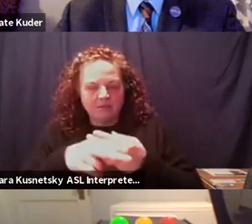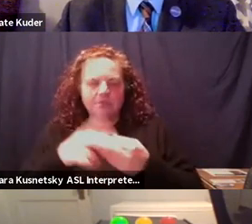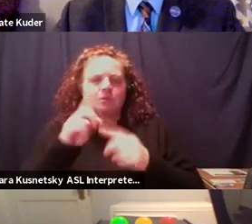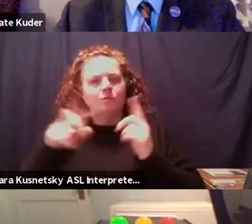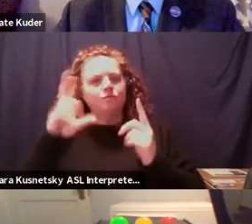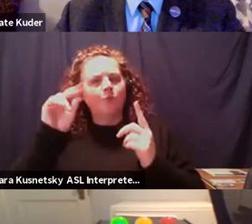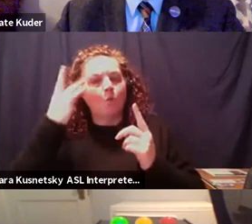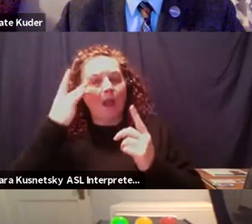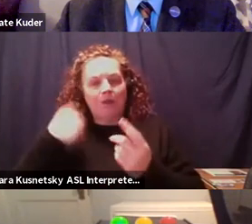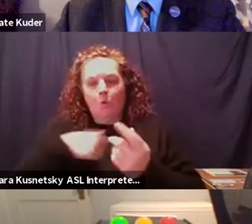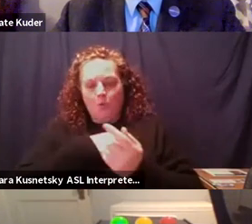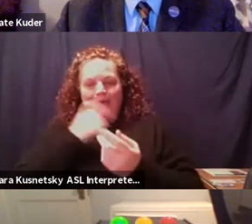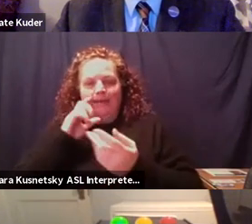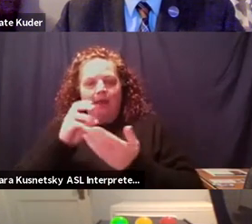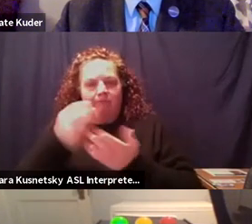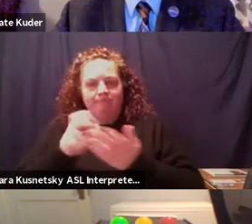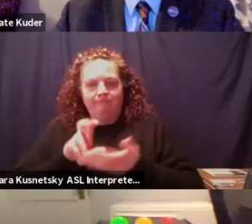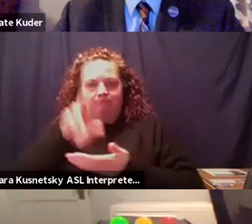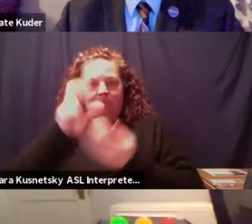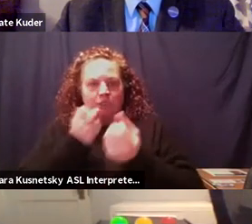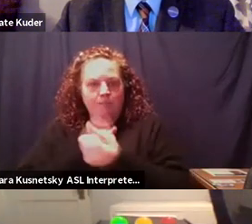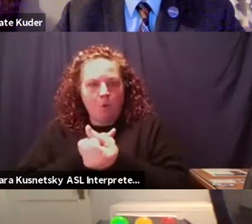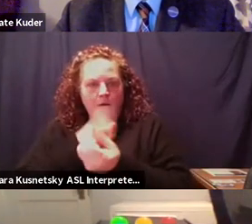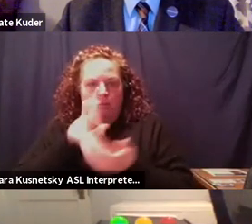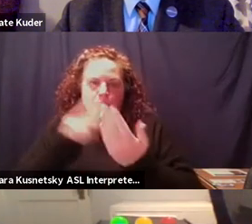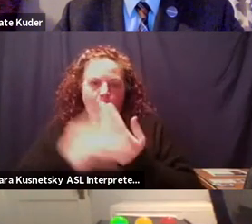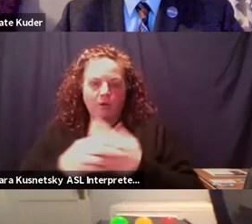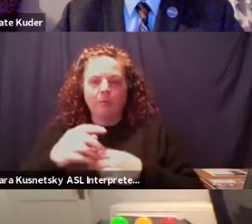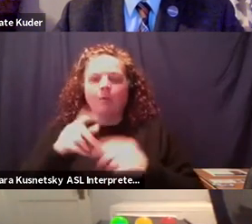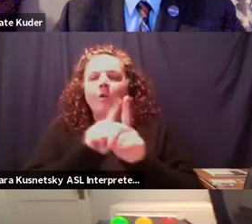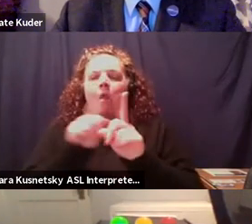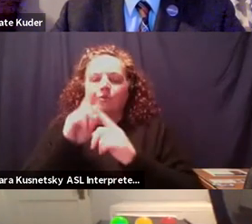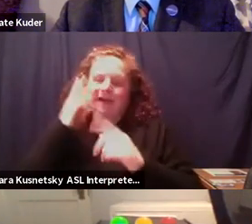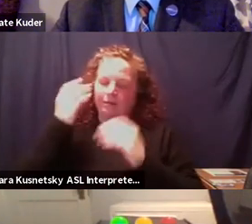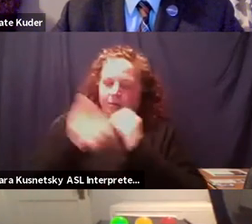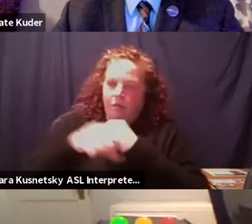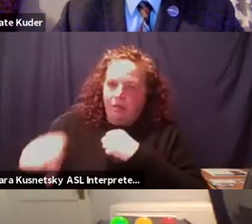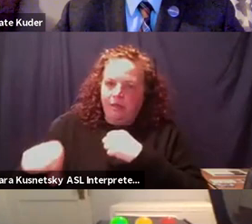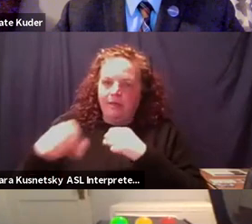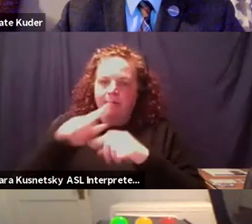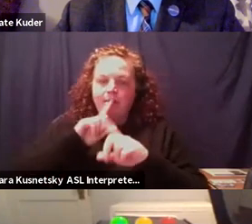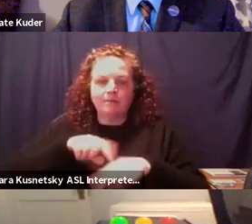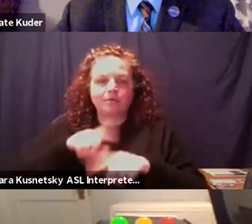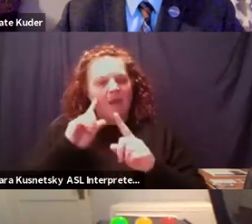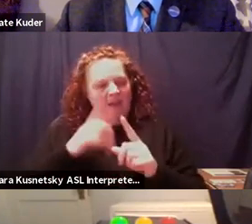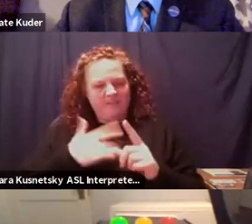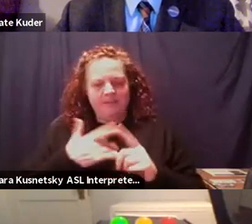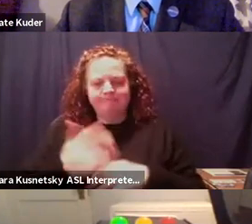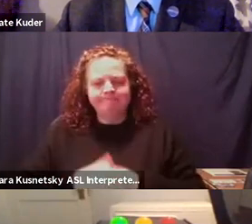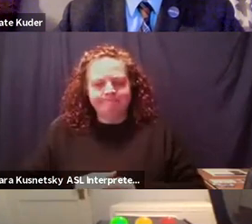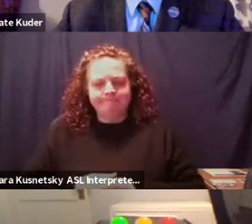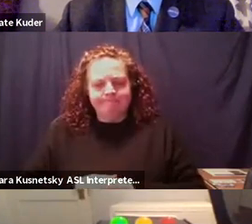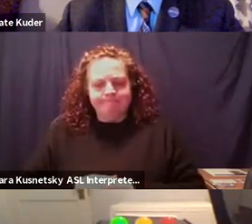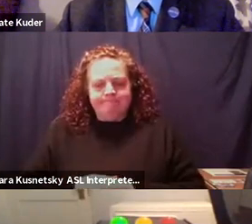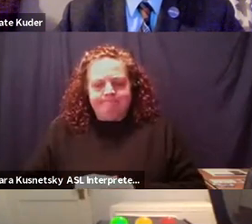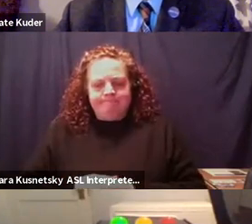programming. And you'll excuse me that this is also becoming a long-winded answer, but I think it's a really important one in a very